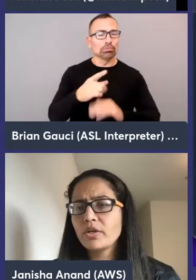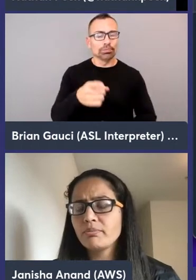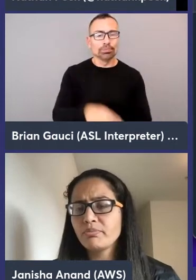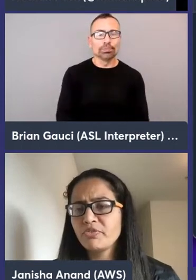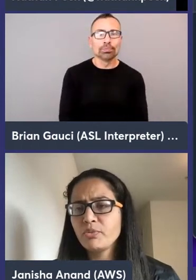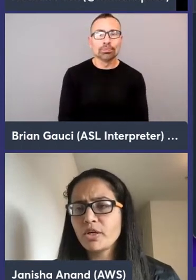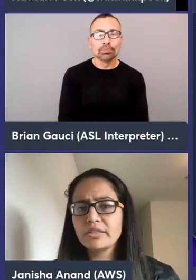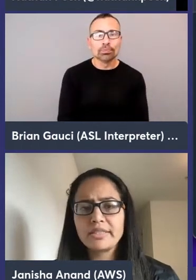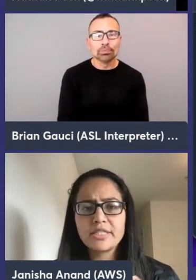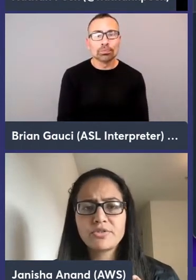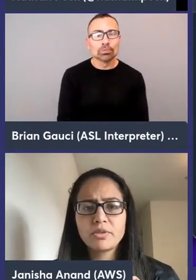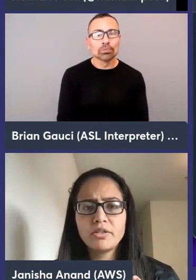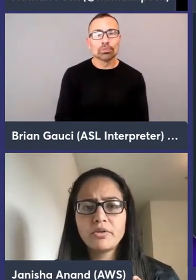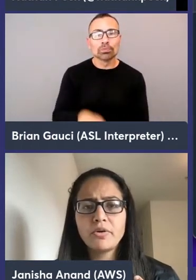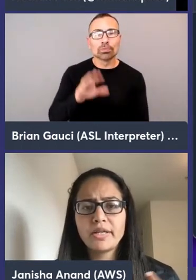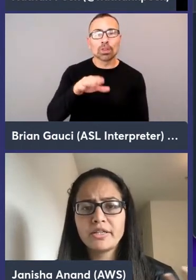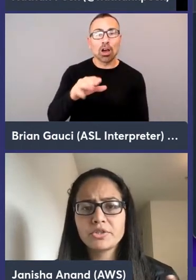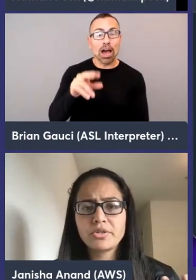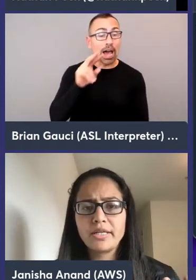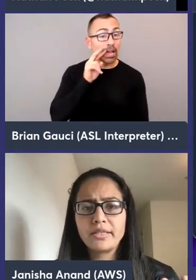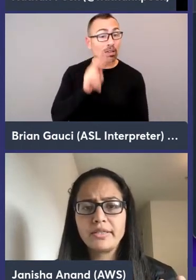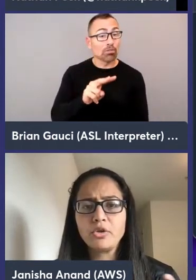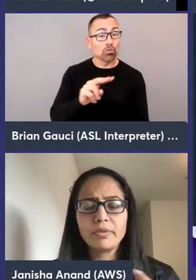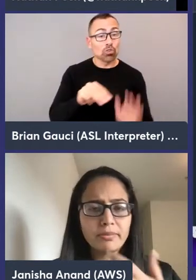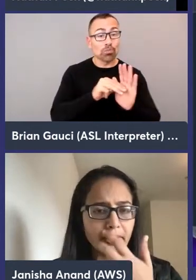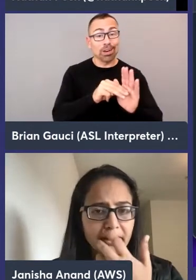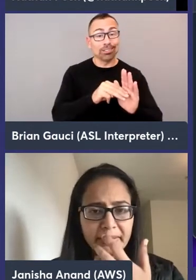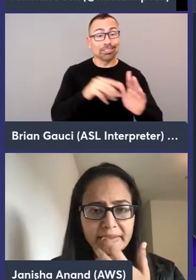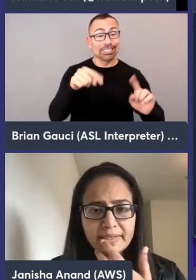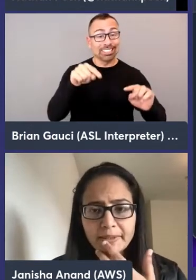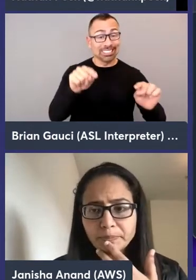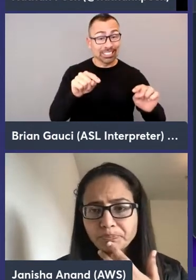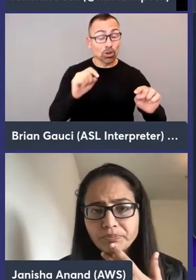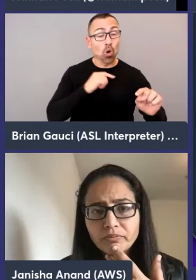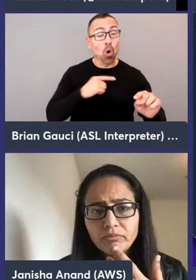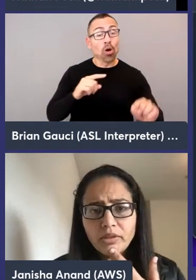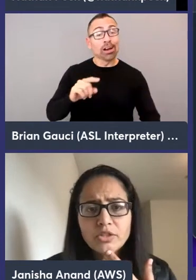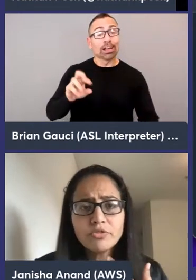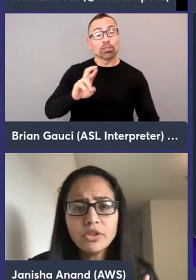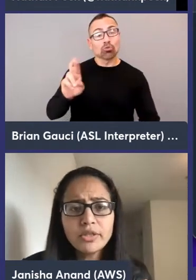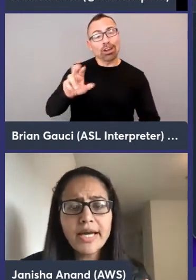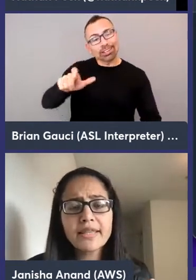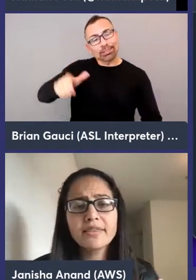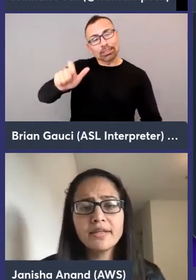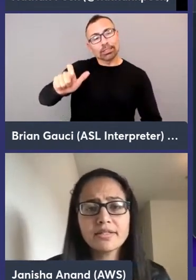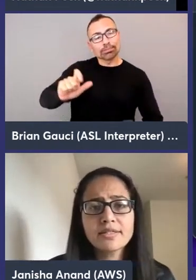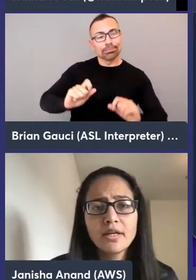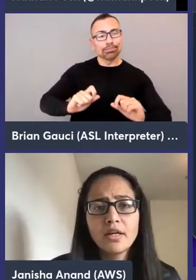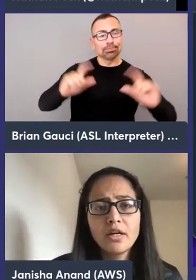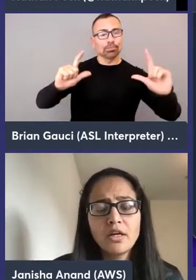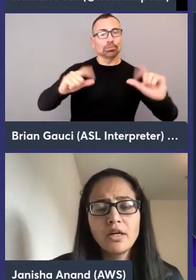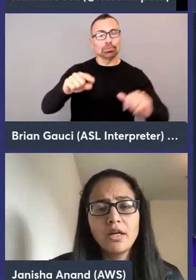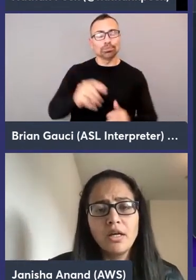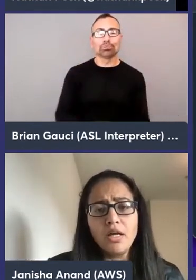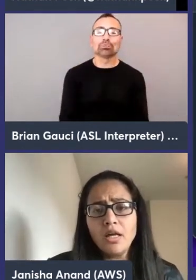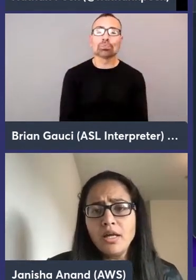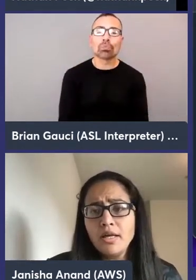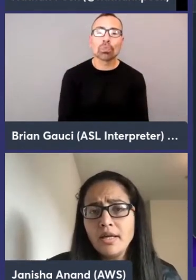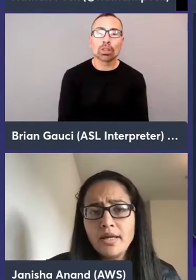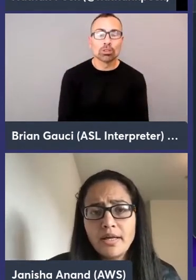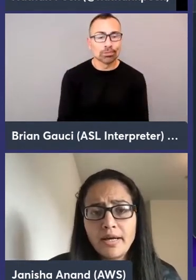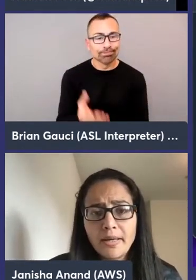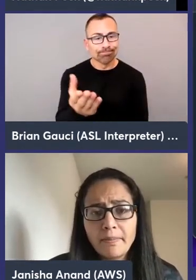do the view model details from here, or I can just right click and open the model details here. So if you look at this